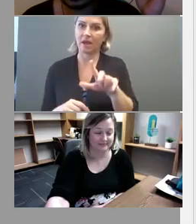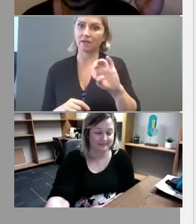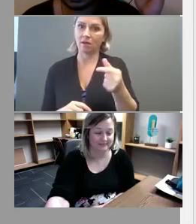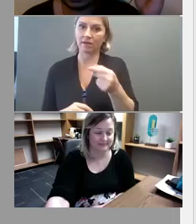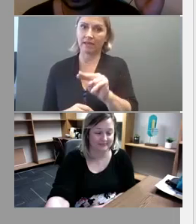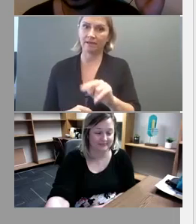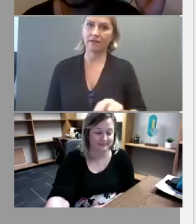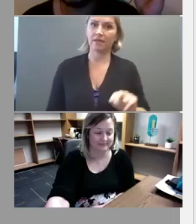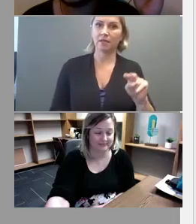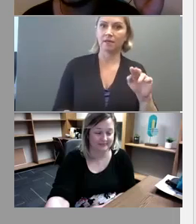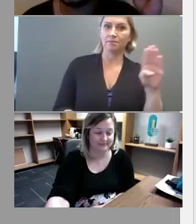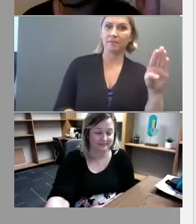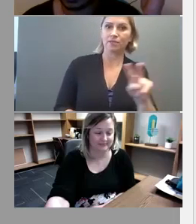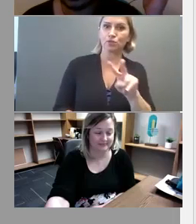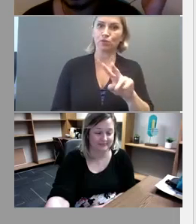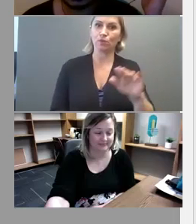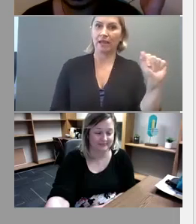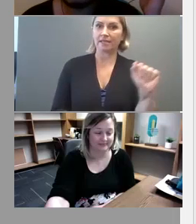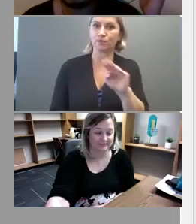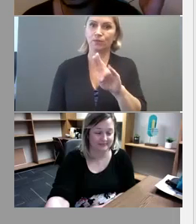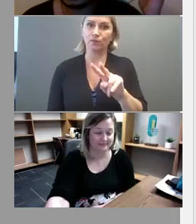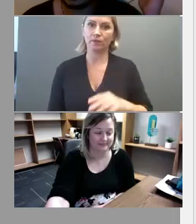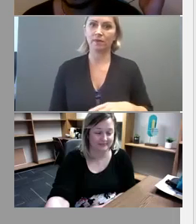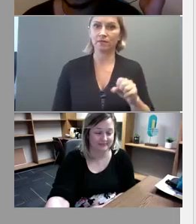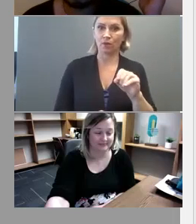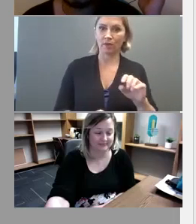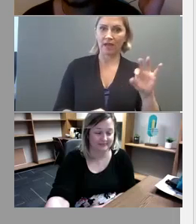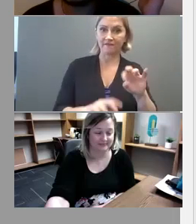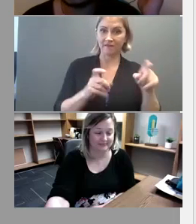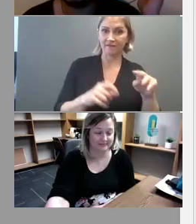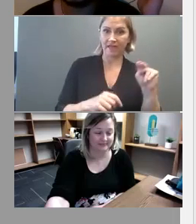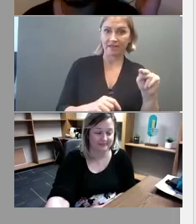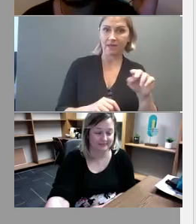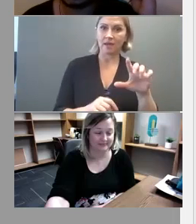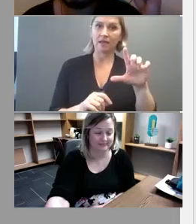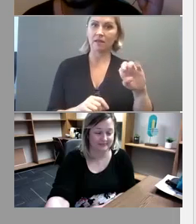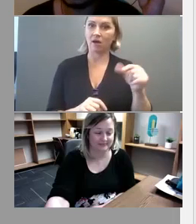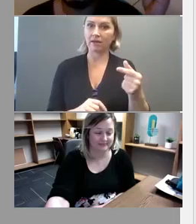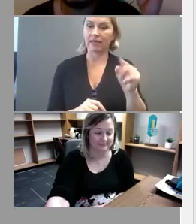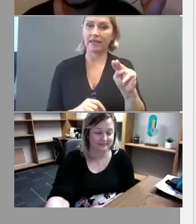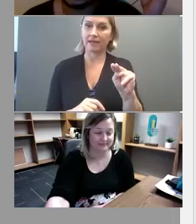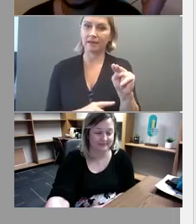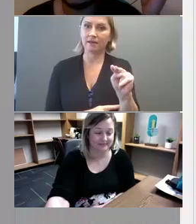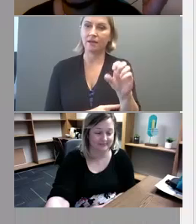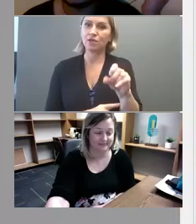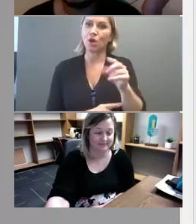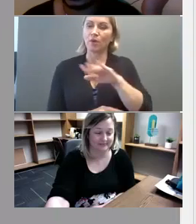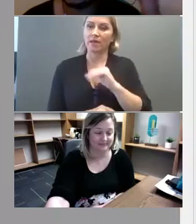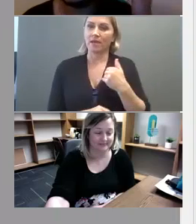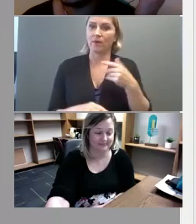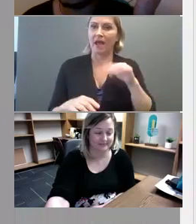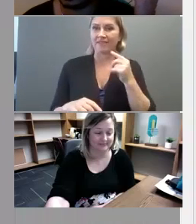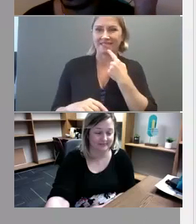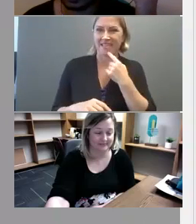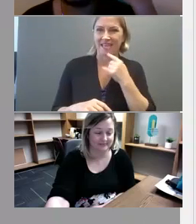B is 2, a is 2, log base 2, 2 is 1, f of n is n log n. Now, then we basically need to say